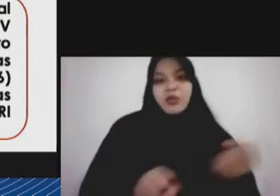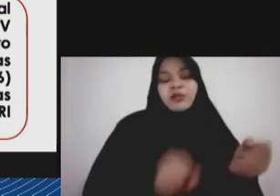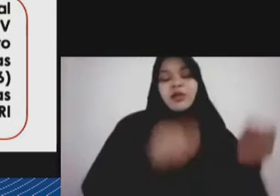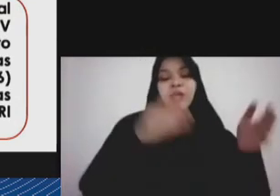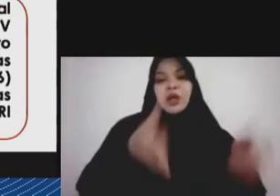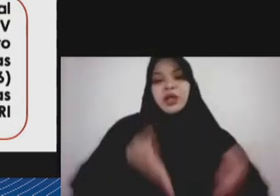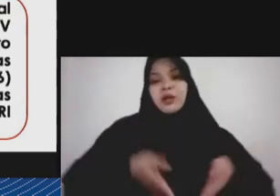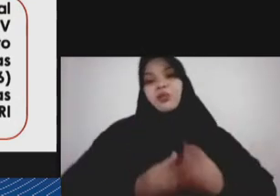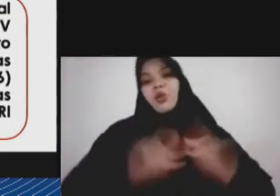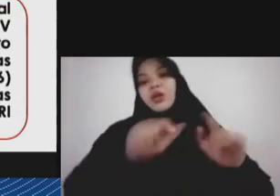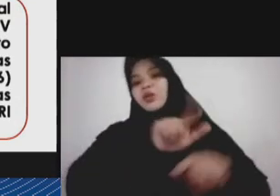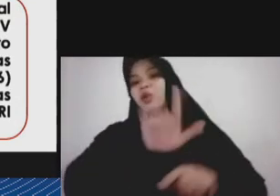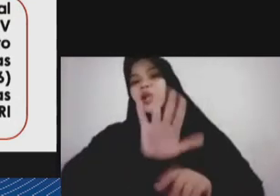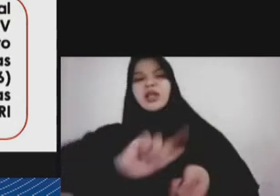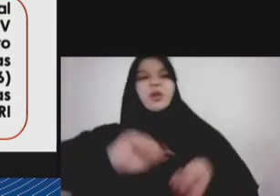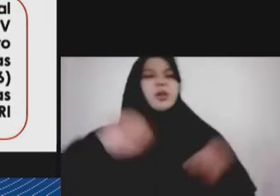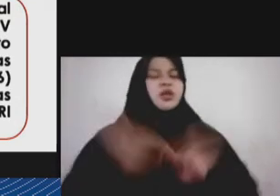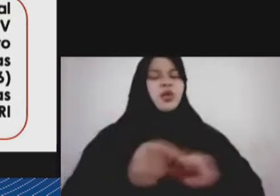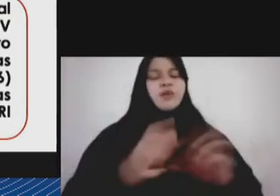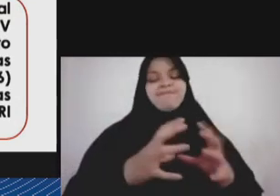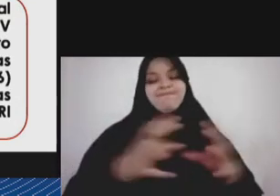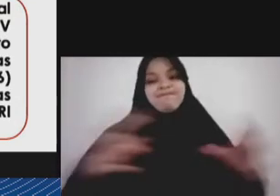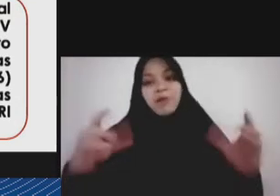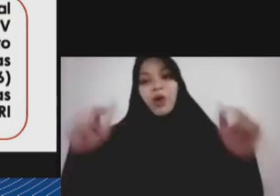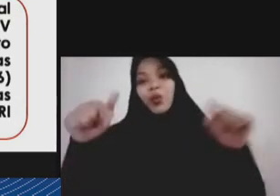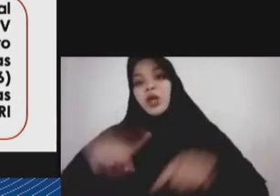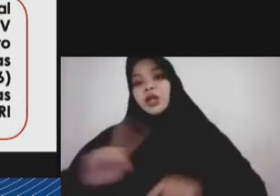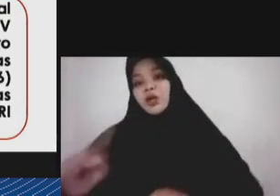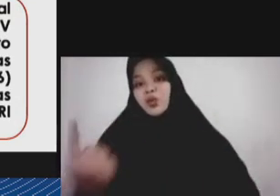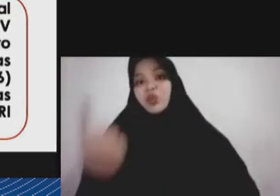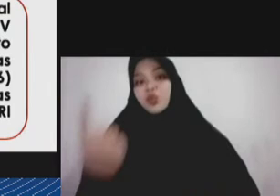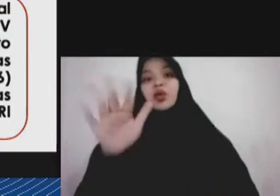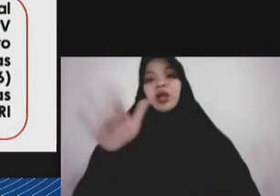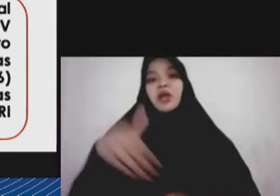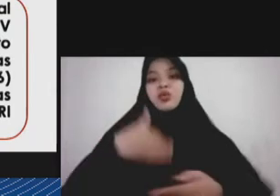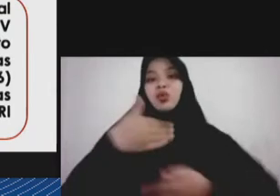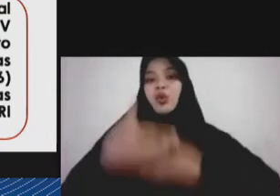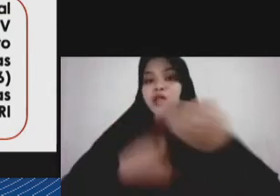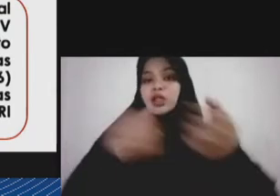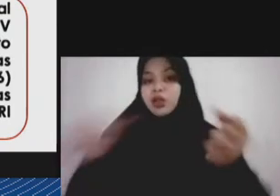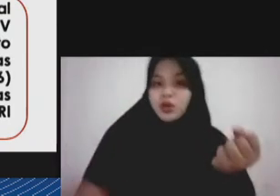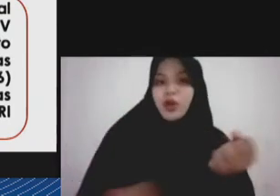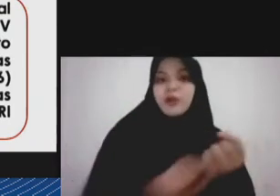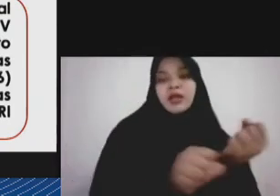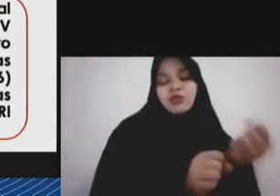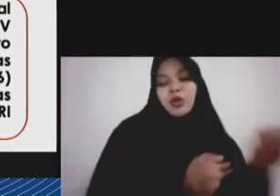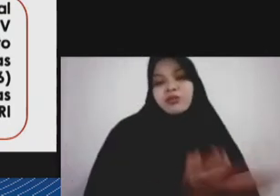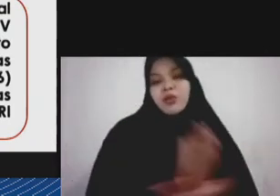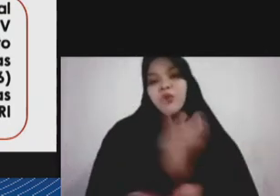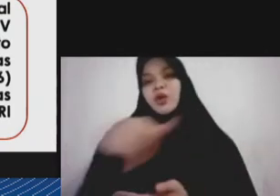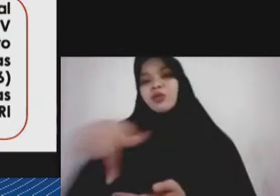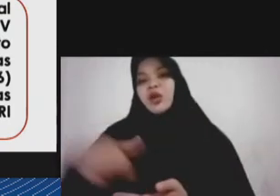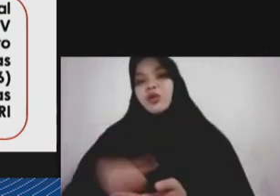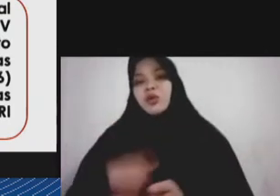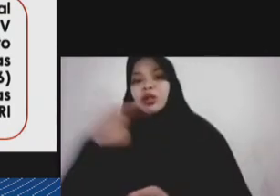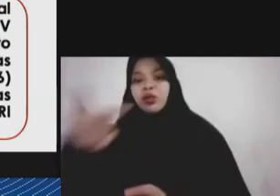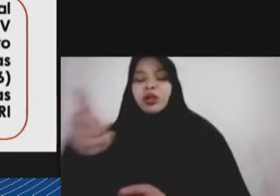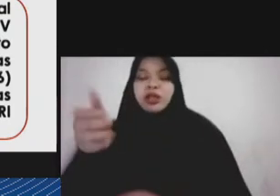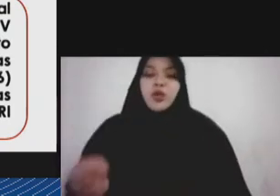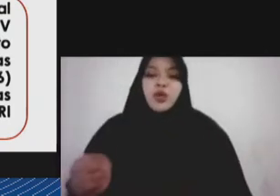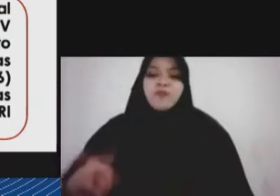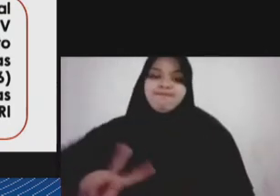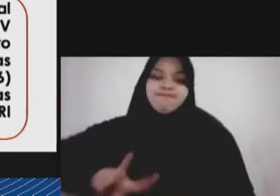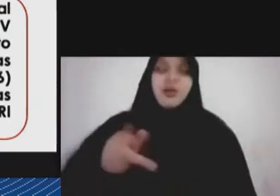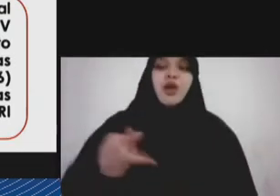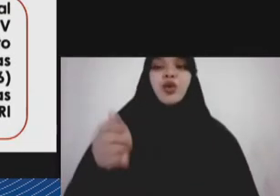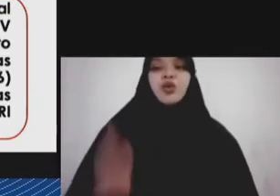have not changed so far, namely that they continue to support the passing of the ESV bill into law. The